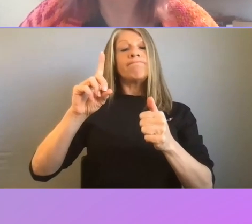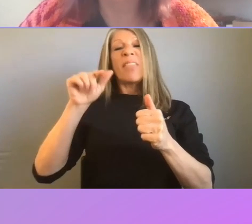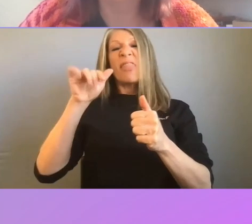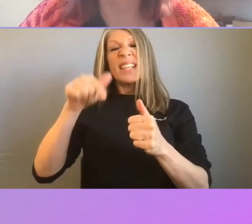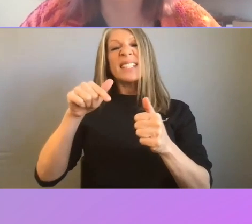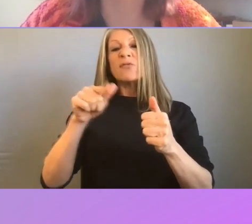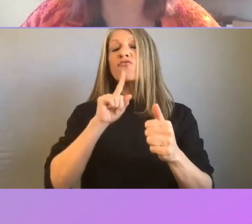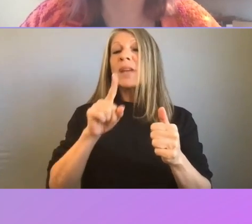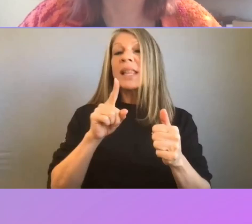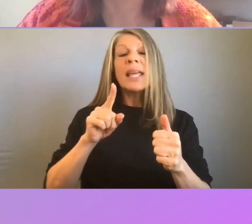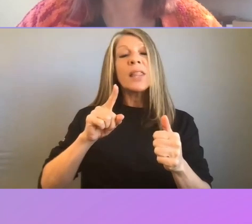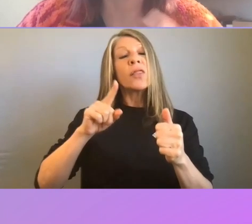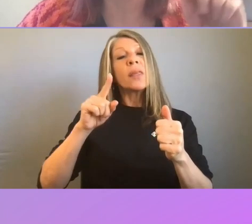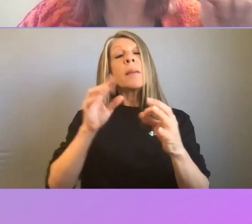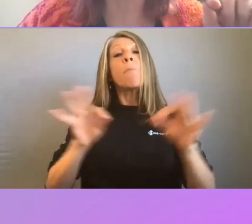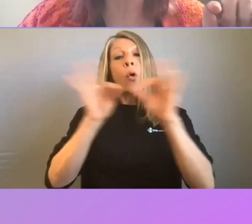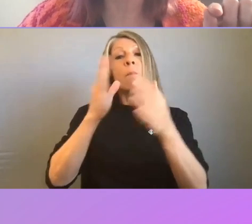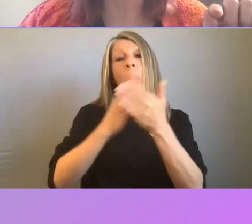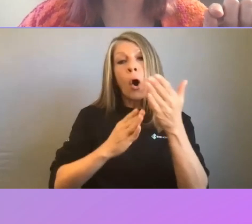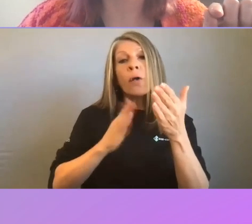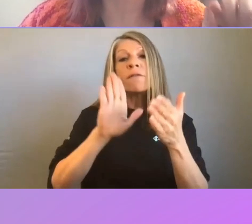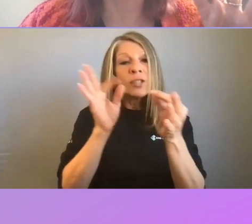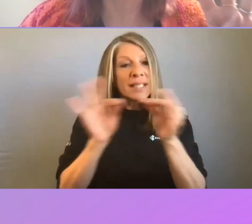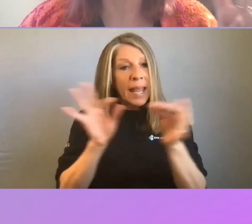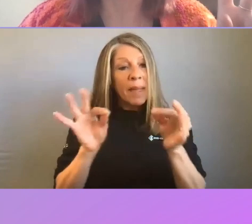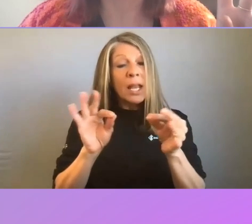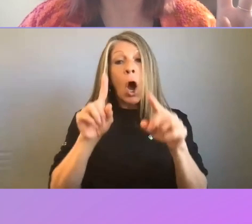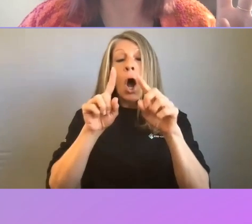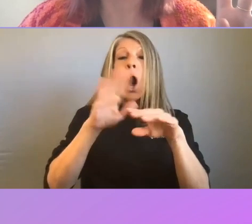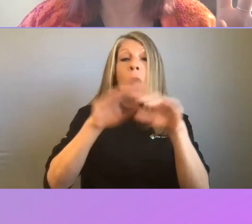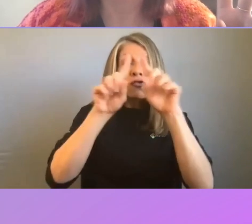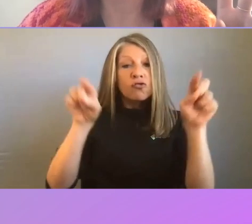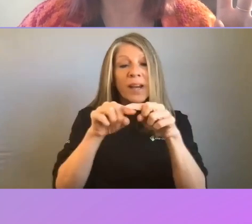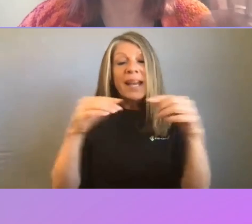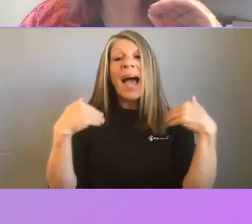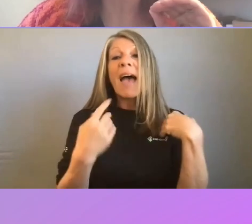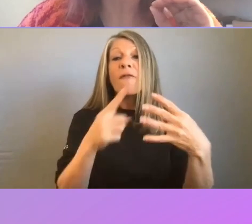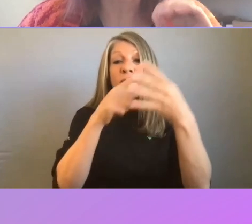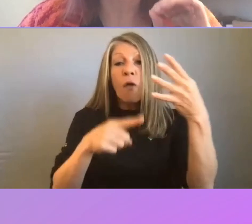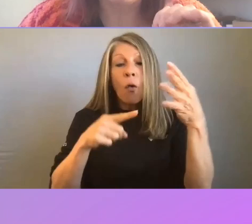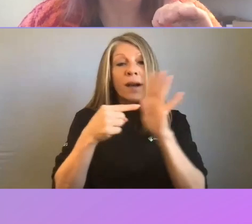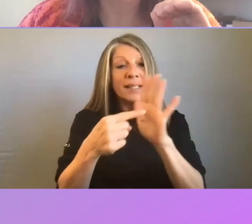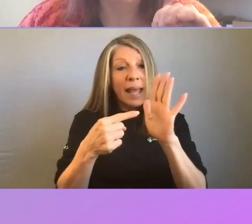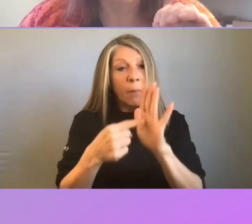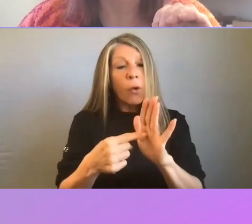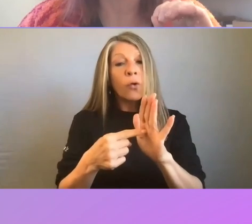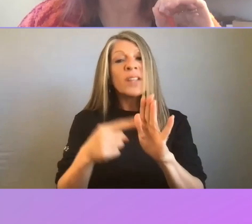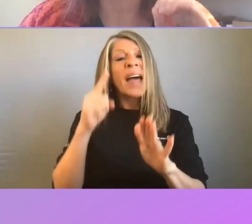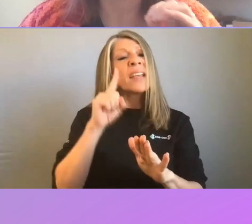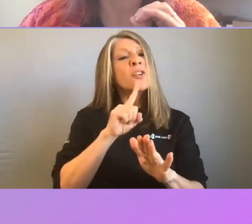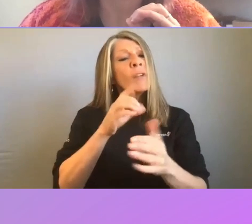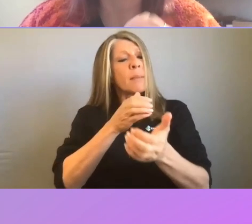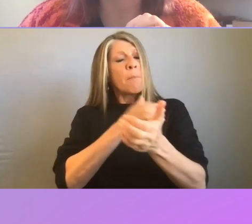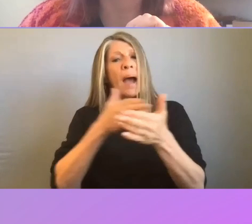manifestation of that vision statement. So on the screen, I have 4 examples And I find this a very powerful way